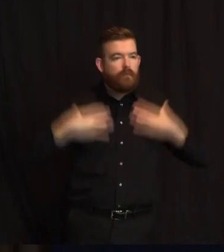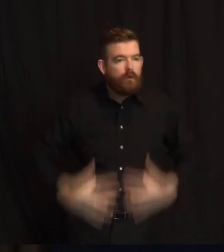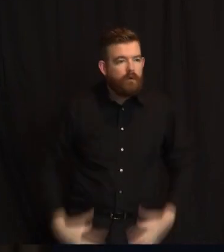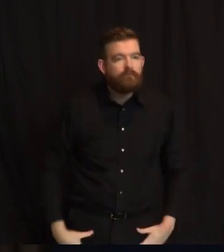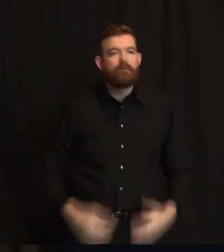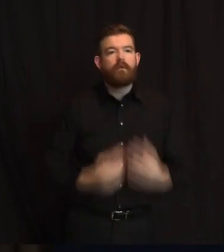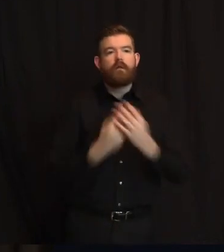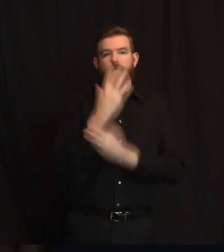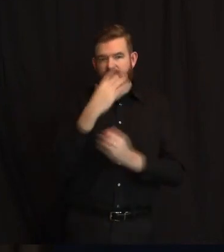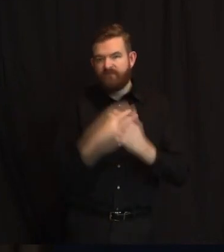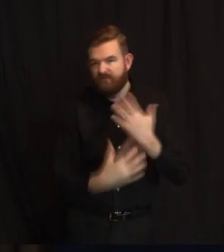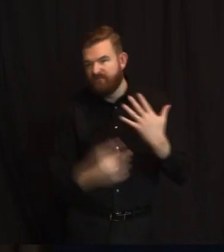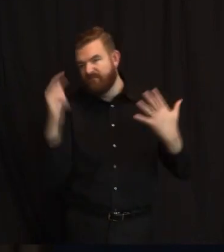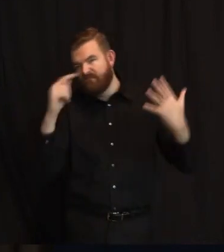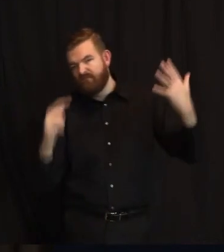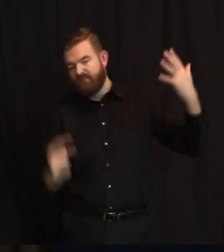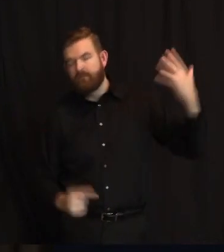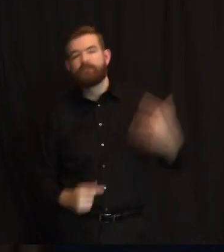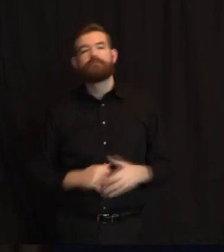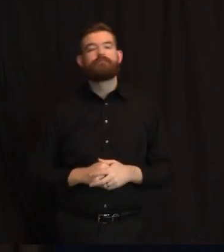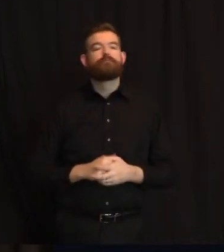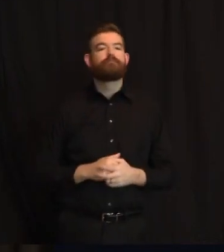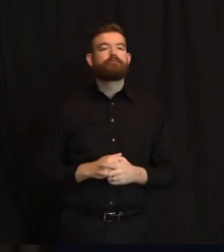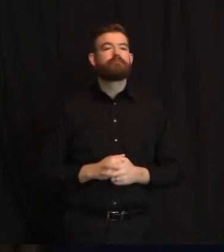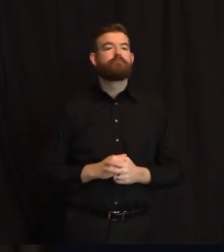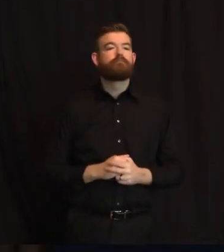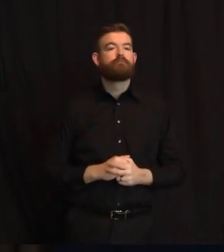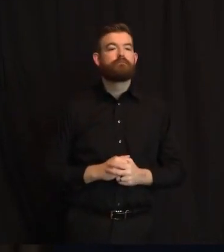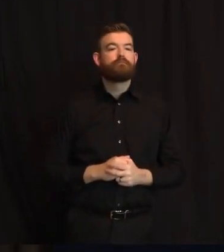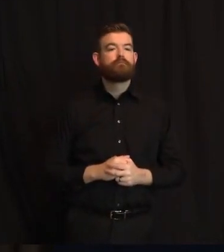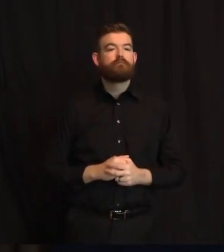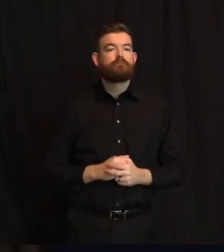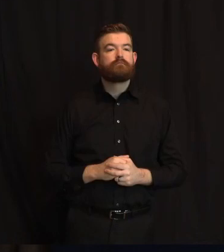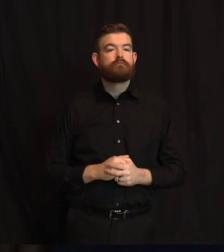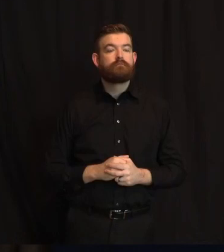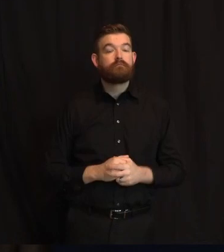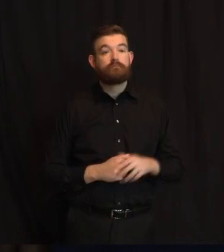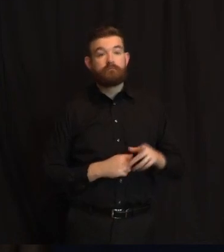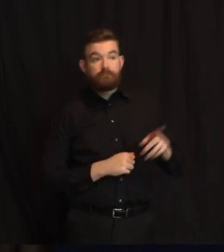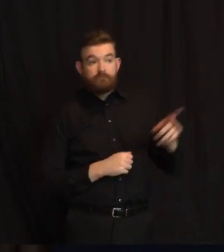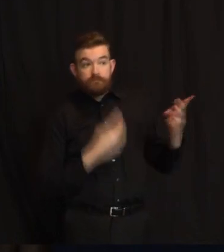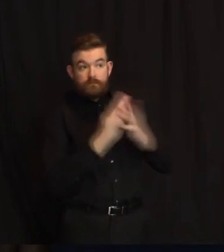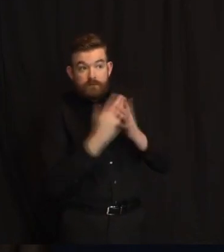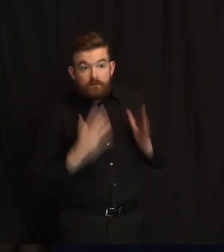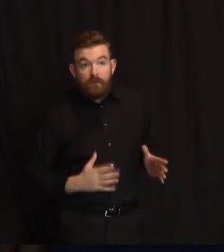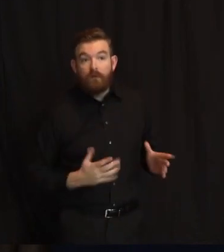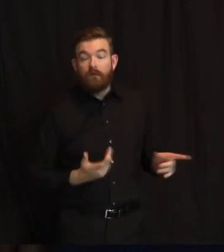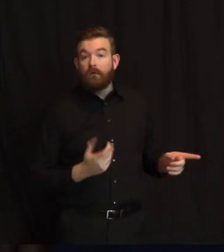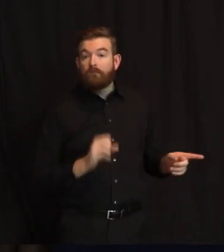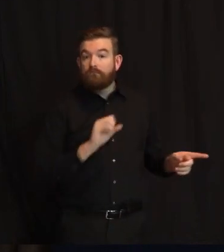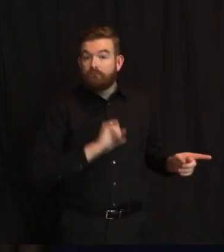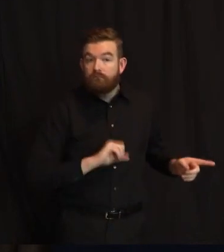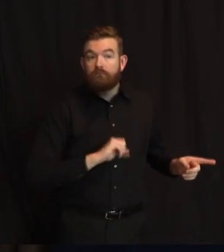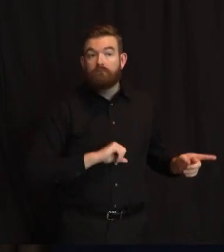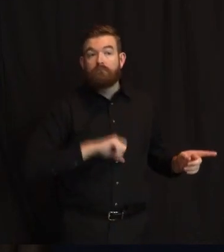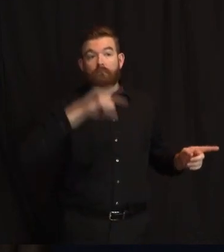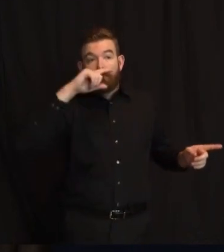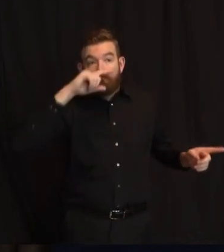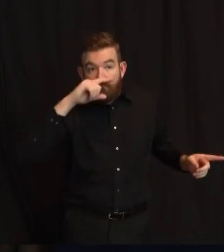is concerned, any inmate that's exhibiting respiratory symptoms are also required to wear PPE as well.